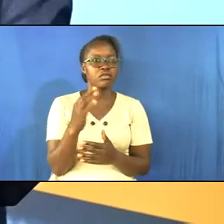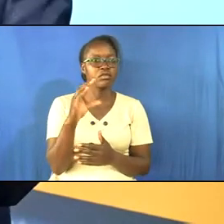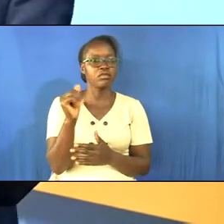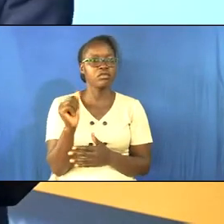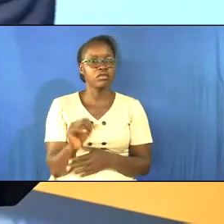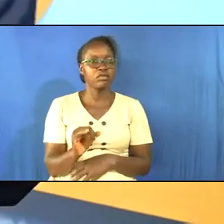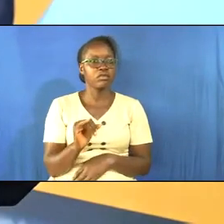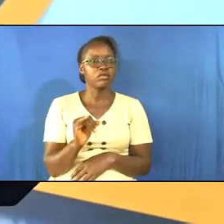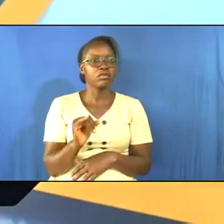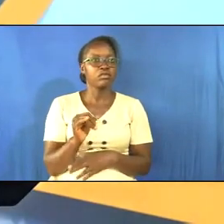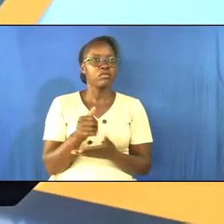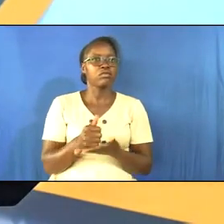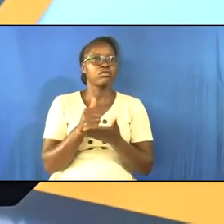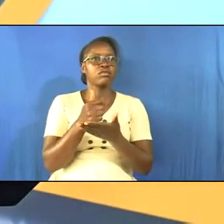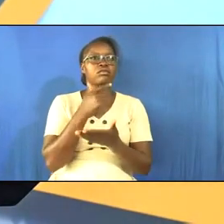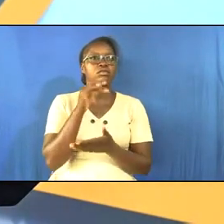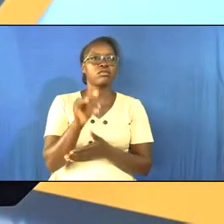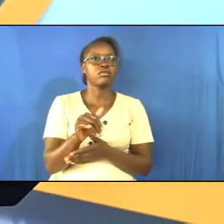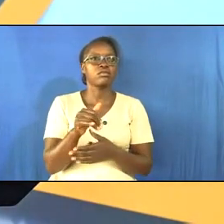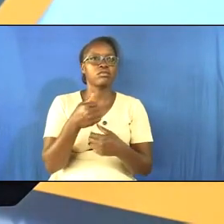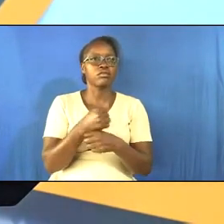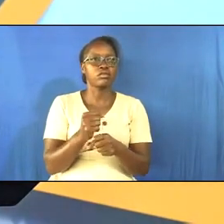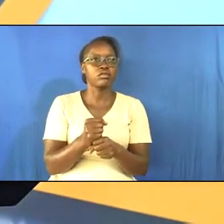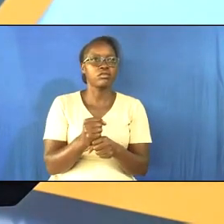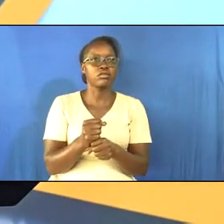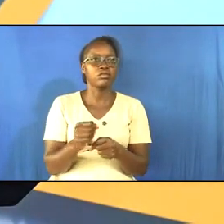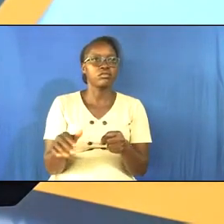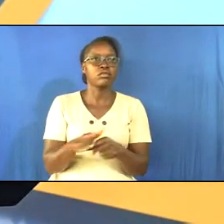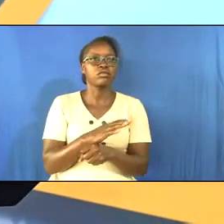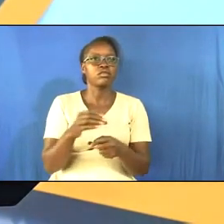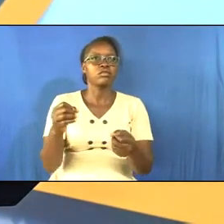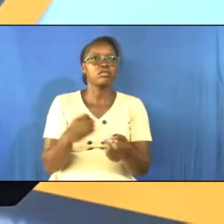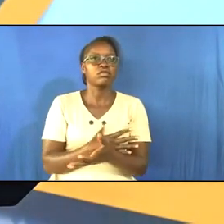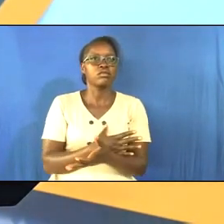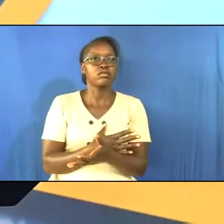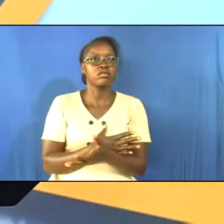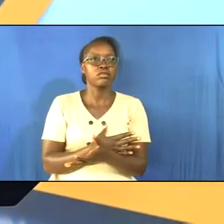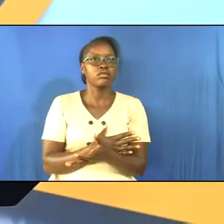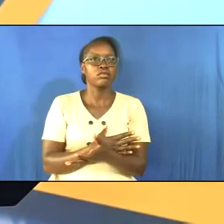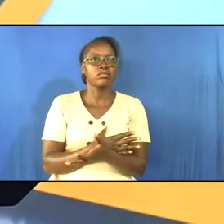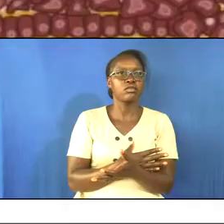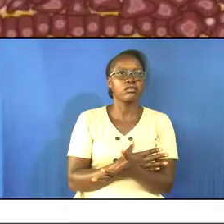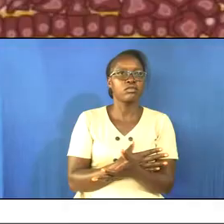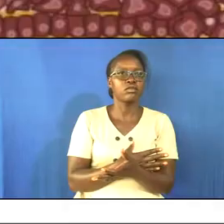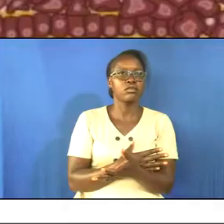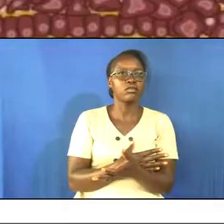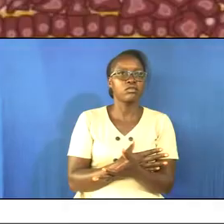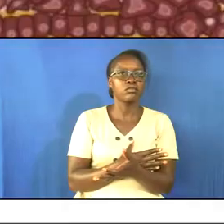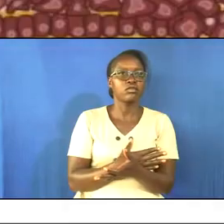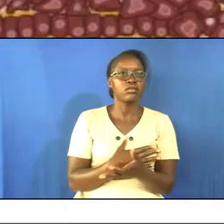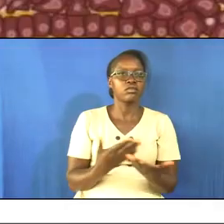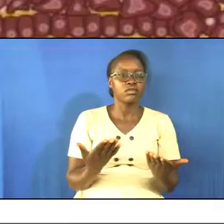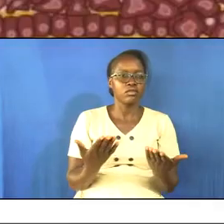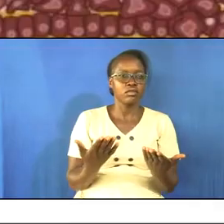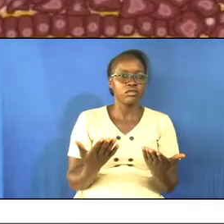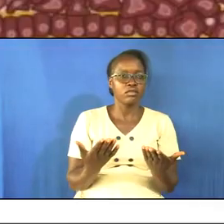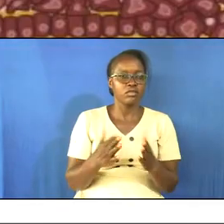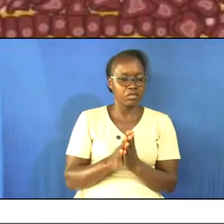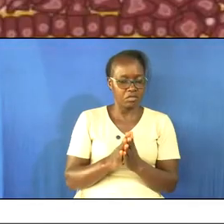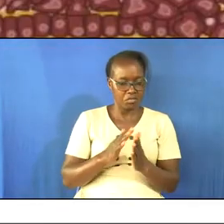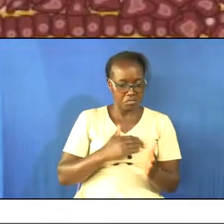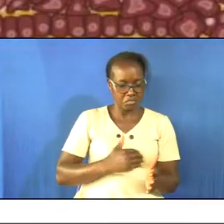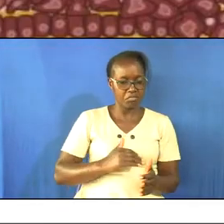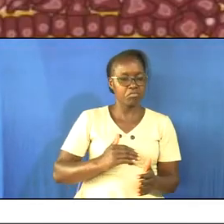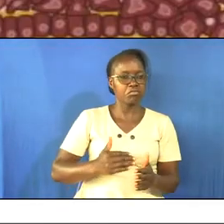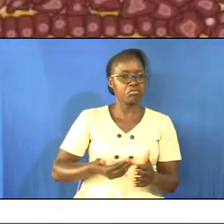to intervene so that we prevent formation of a full-fledged cancer, which is indicated there by the term invasive carcinoma.